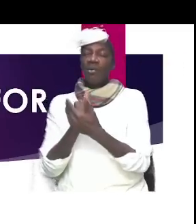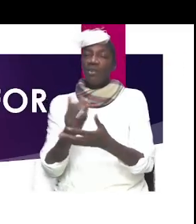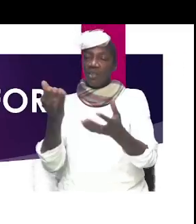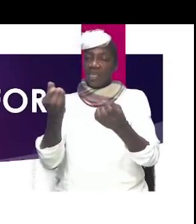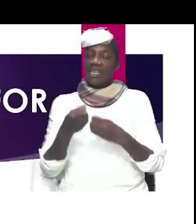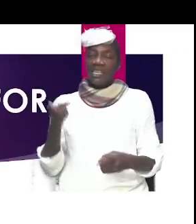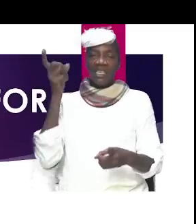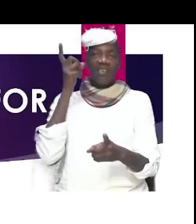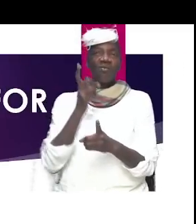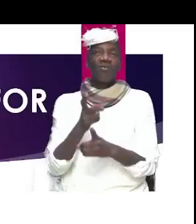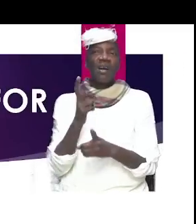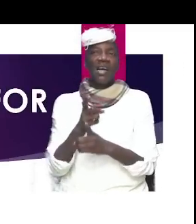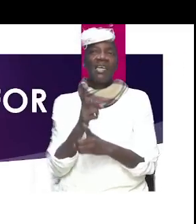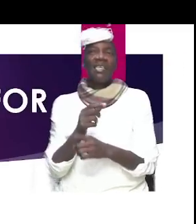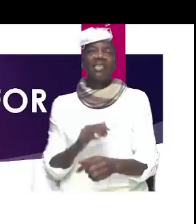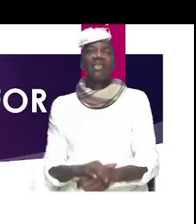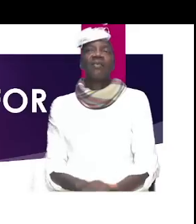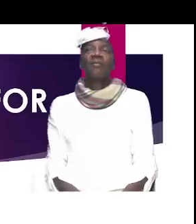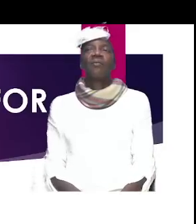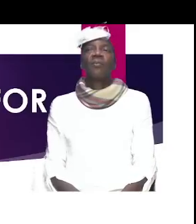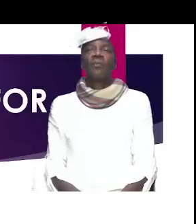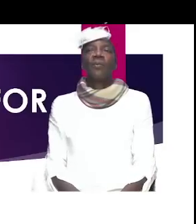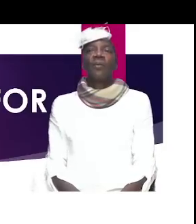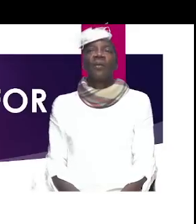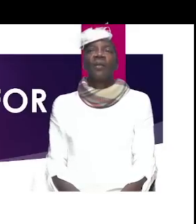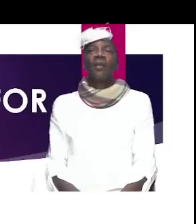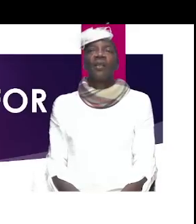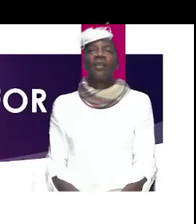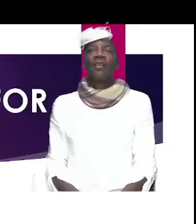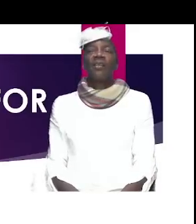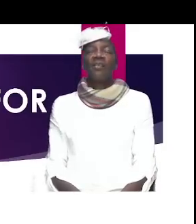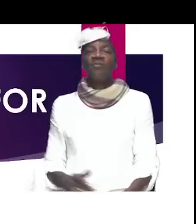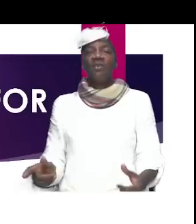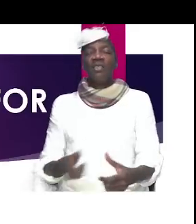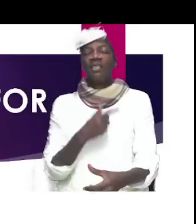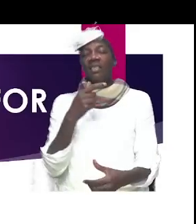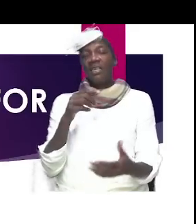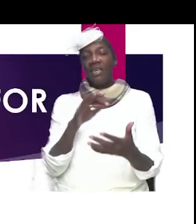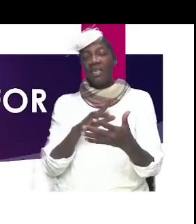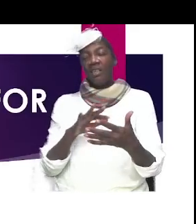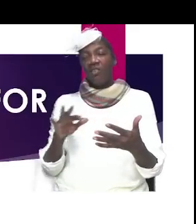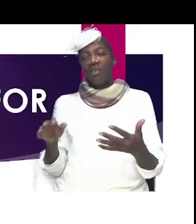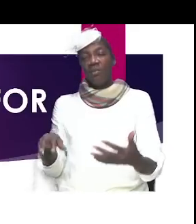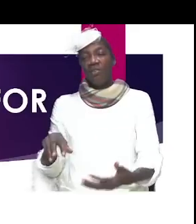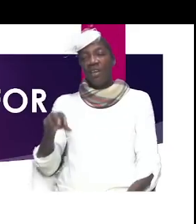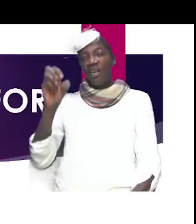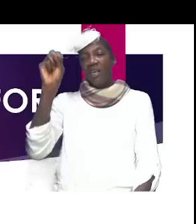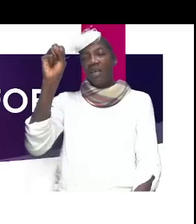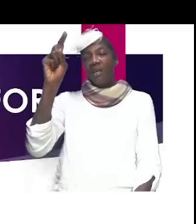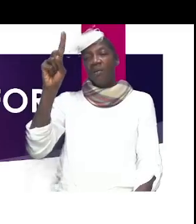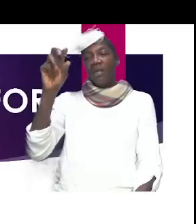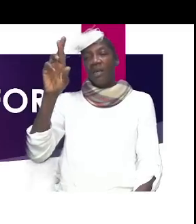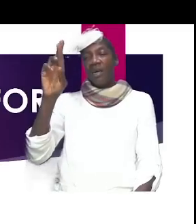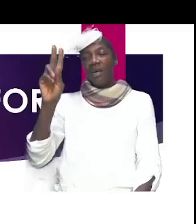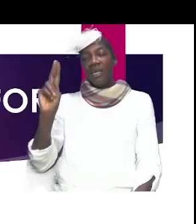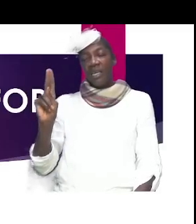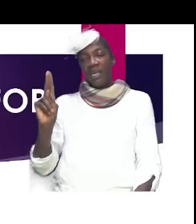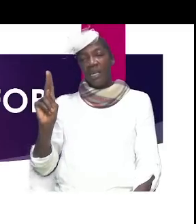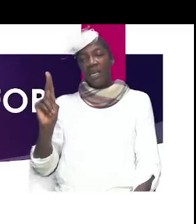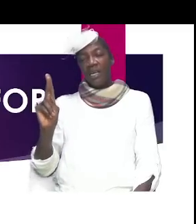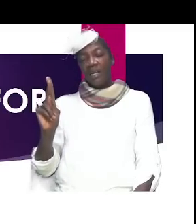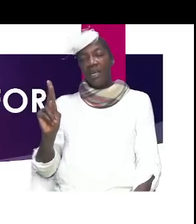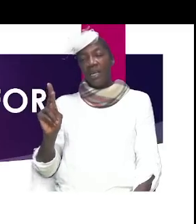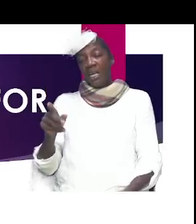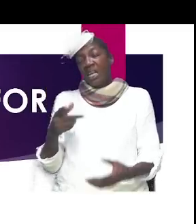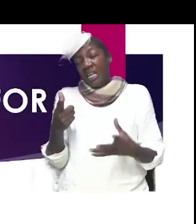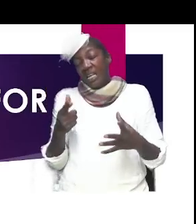see the scripture there in St. Mark, and we see what he's looking at. It's not the amount, because you can give a lesser